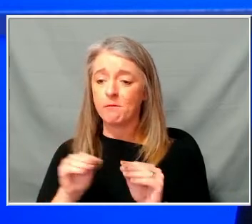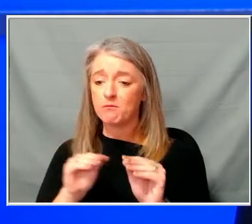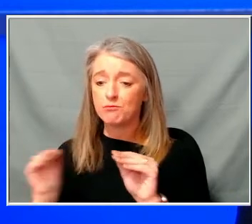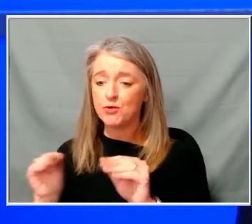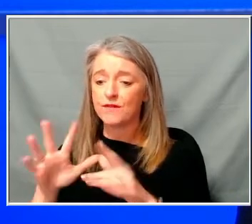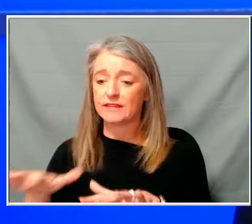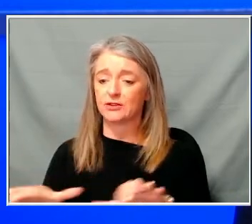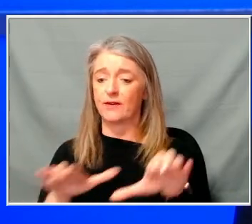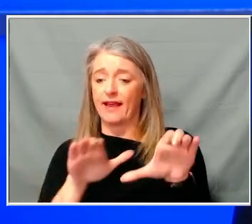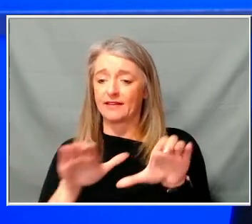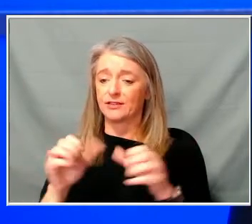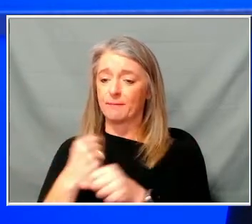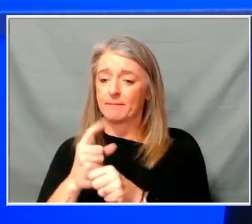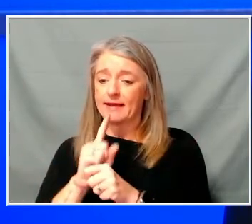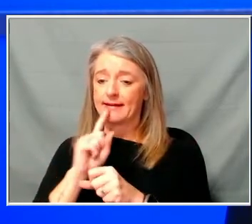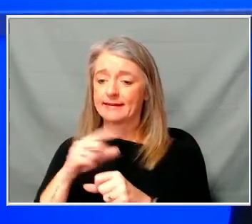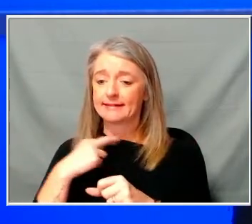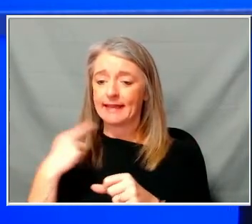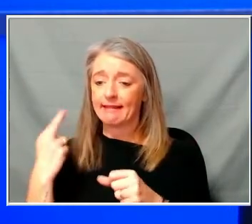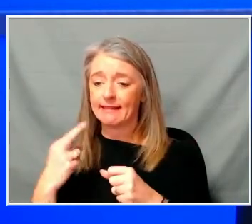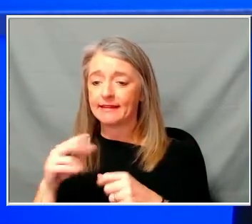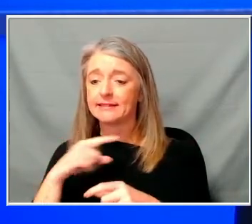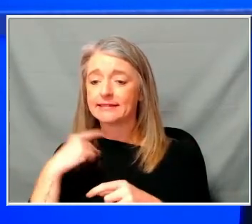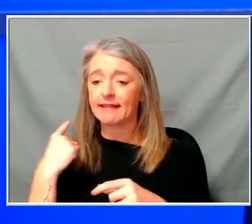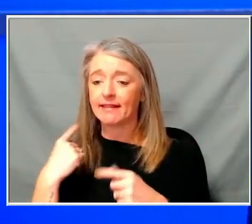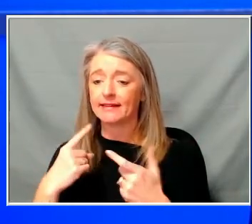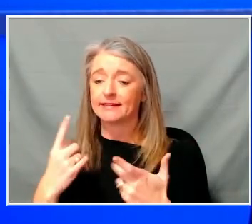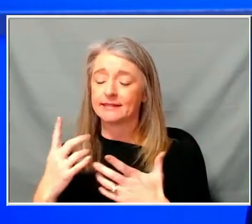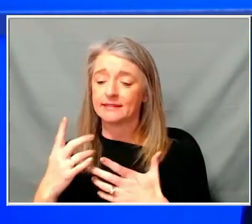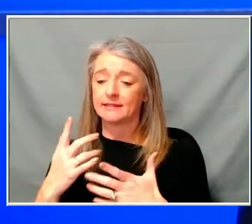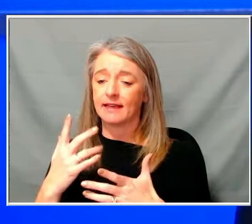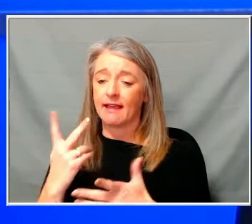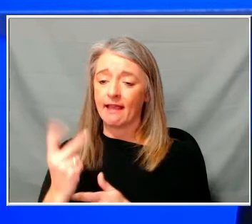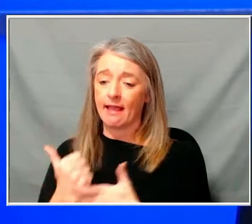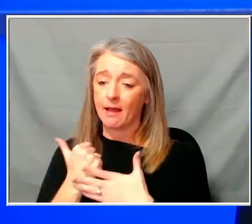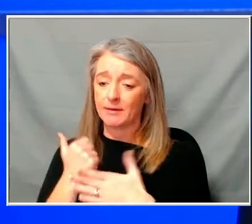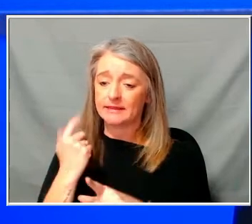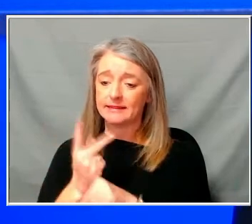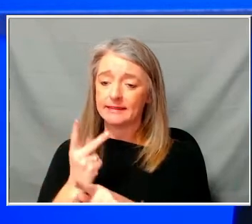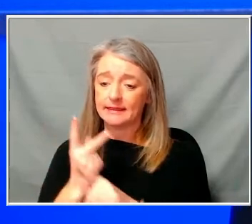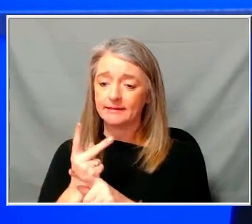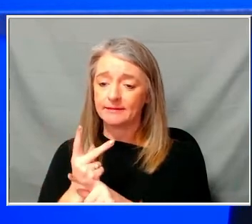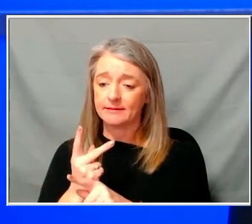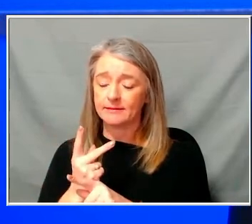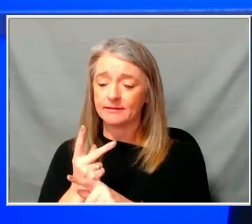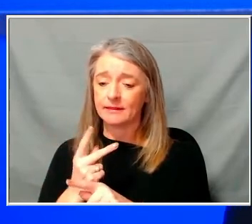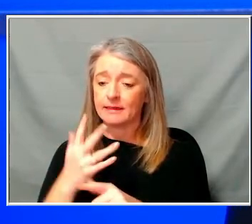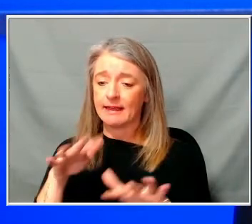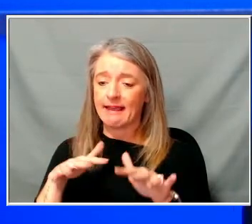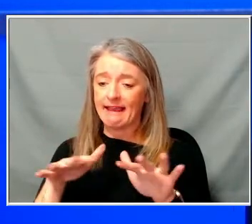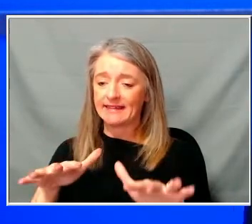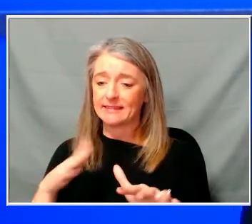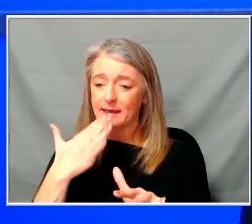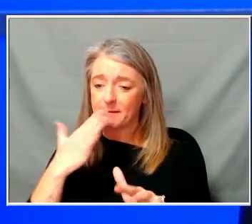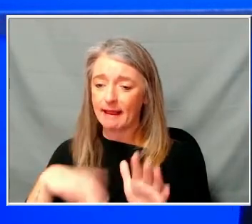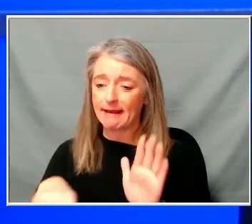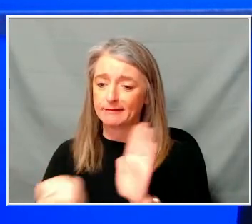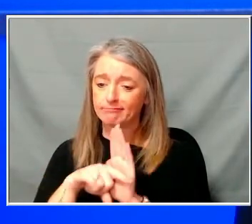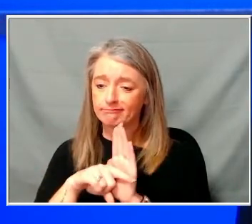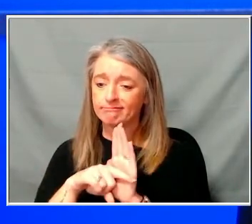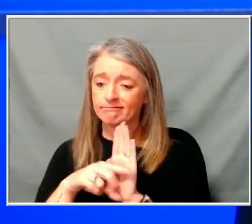to help us to meet deadlines, to help us to take care of the things that we're supposed to. So anxiety gets a really bad rap, and obviously once it crosses